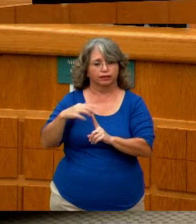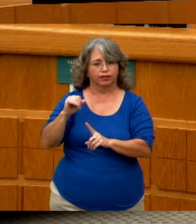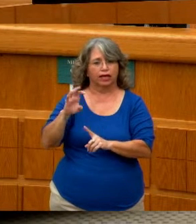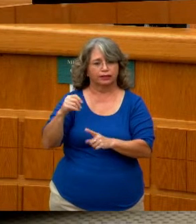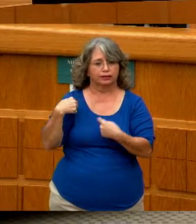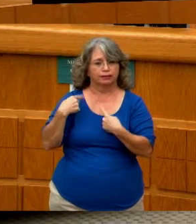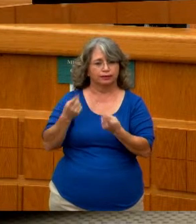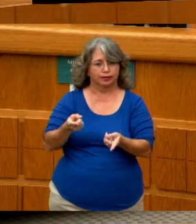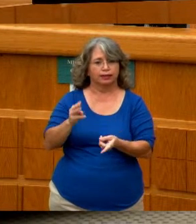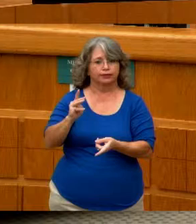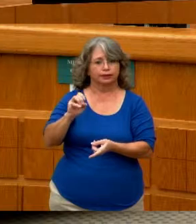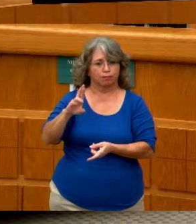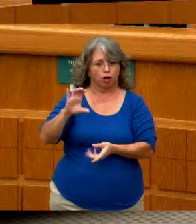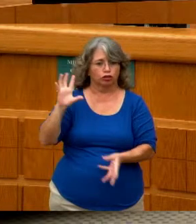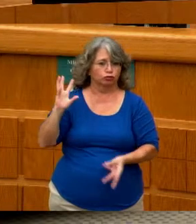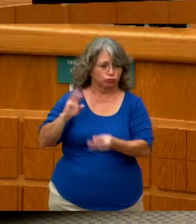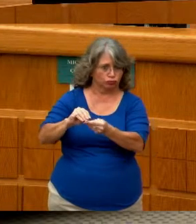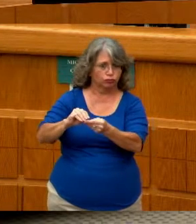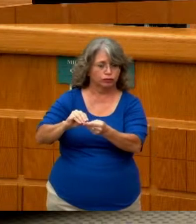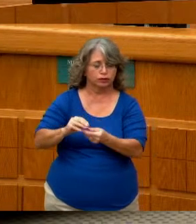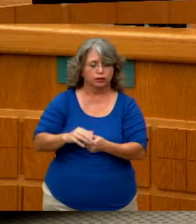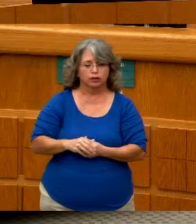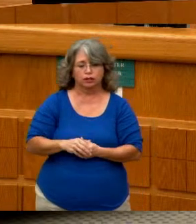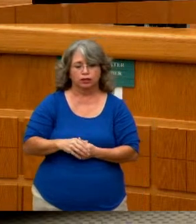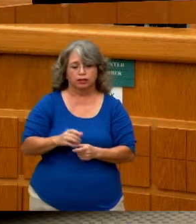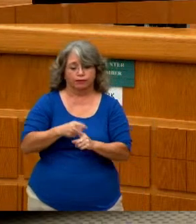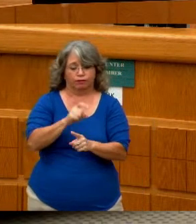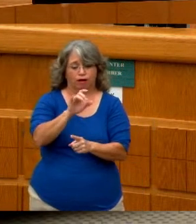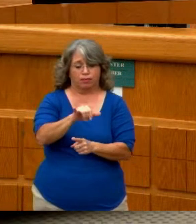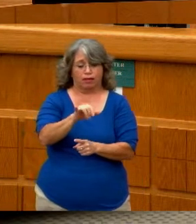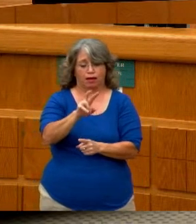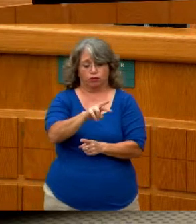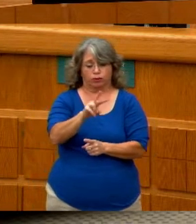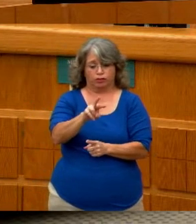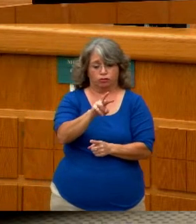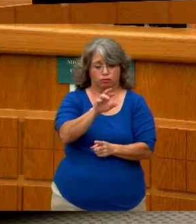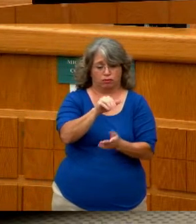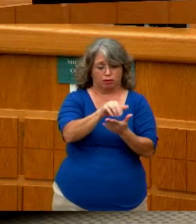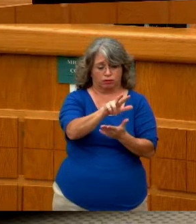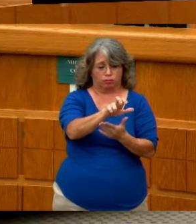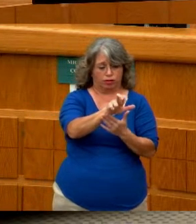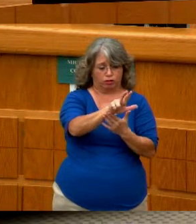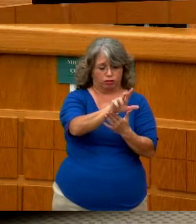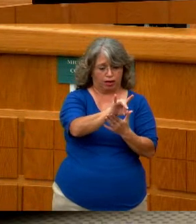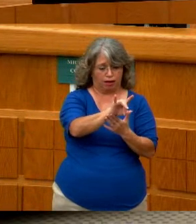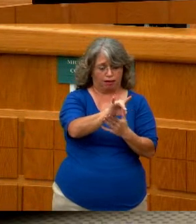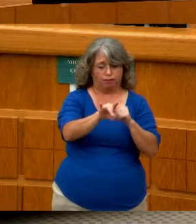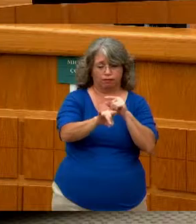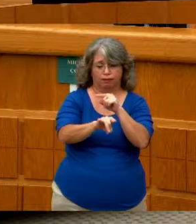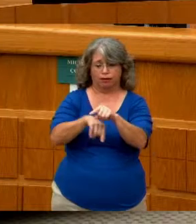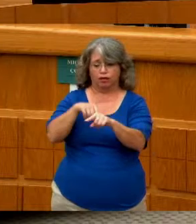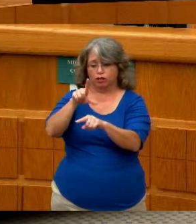22,338 COVID cases in Nueces County since our first case in March, cumulative. Of those